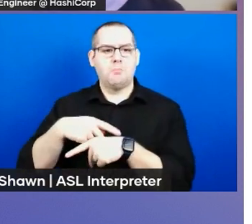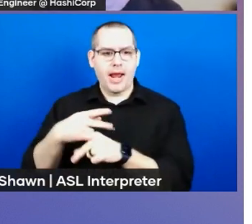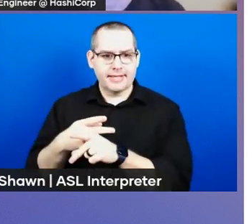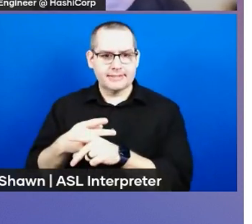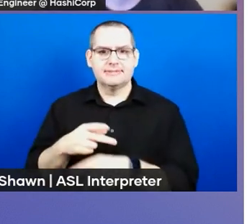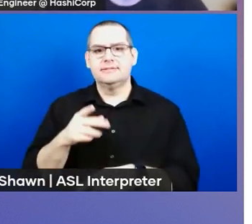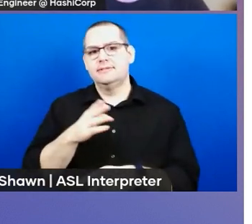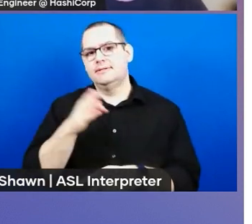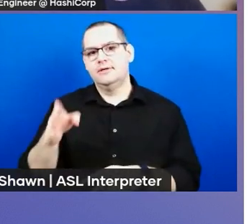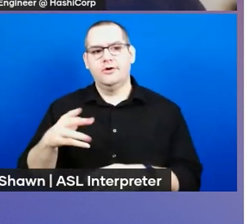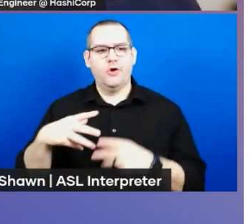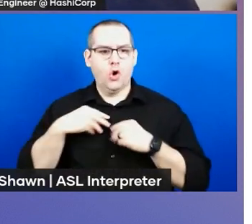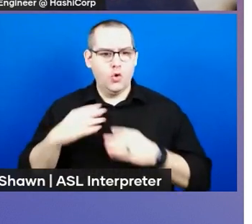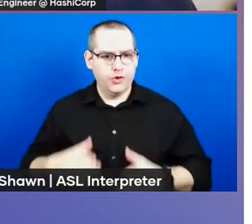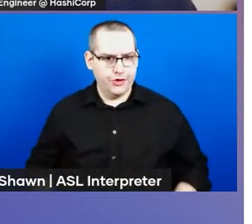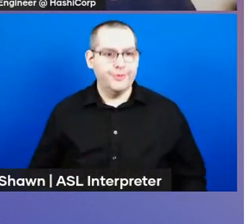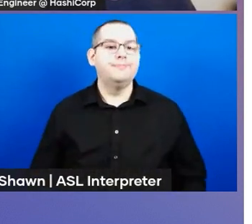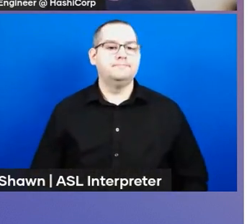or owner.